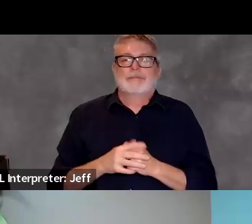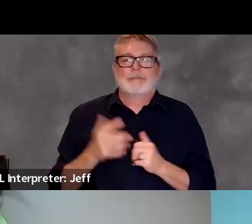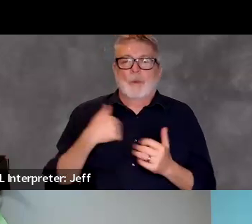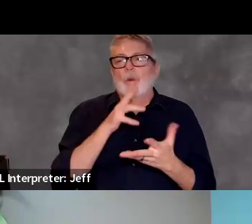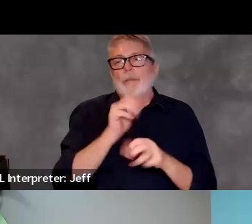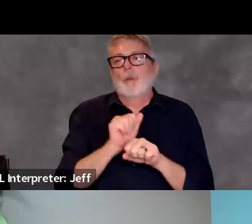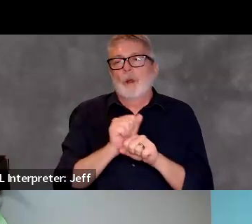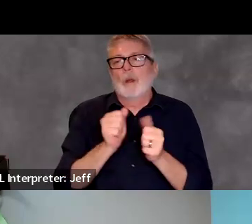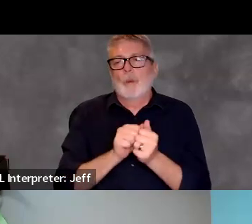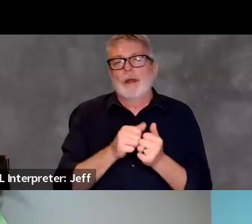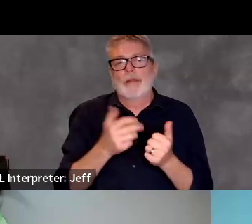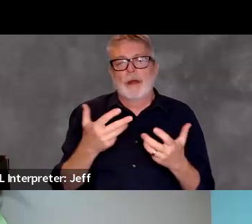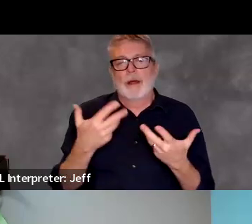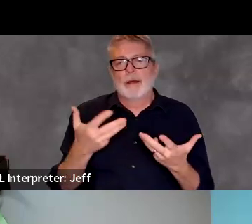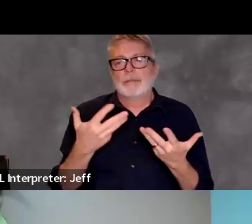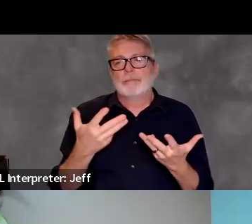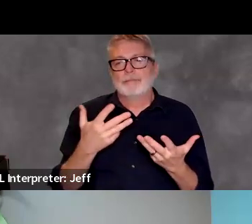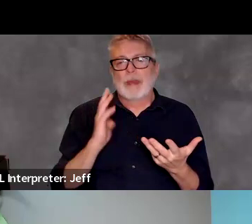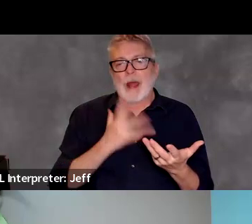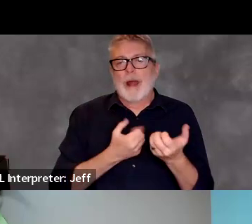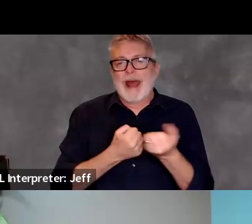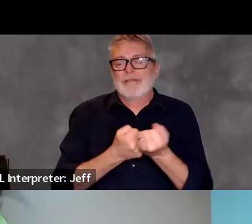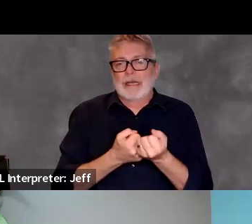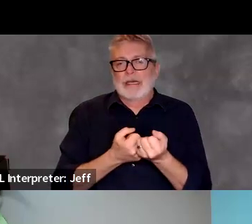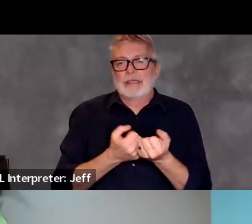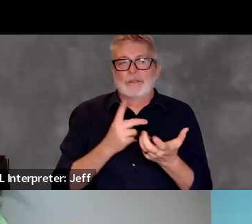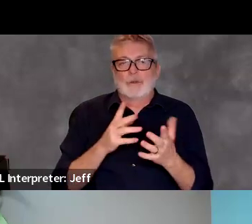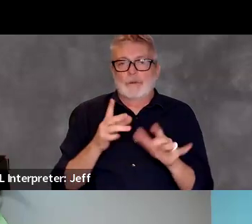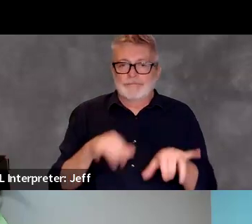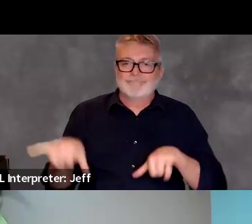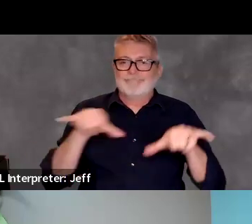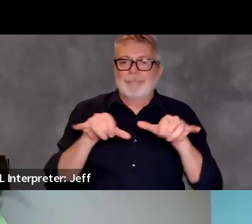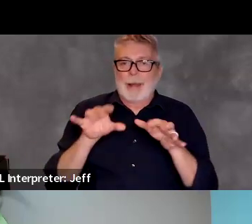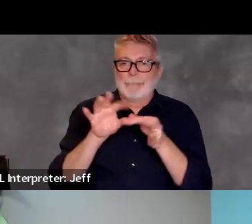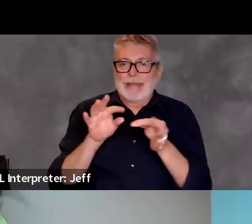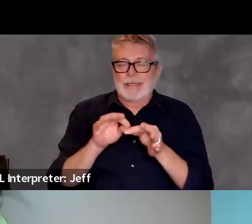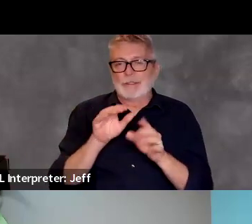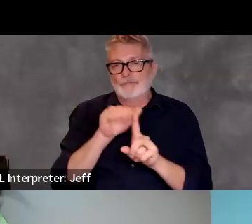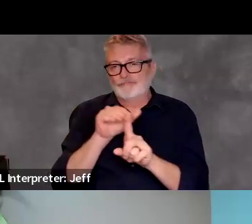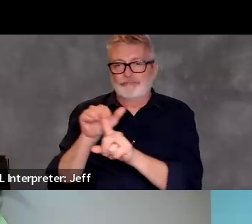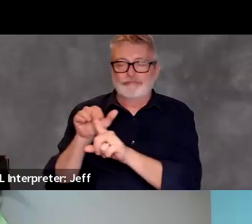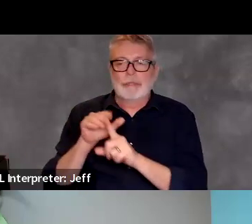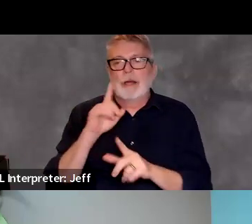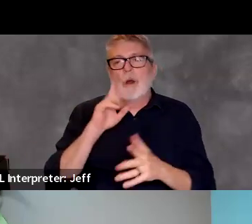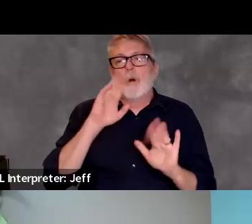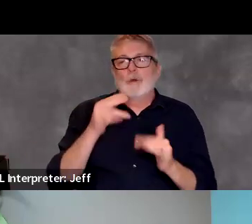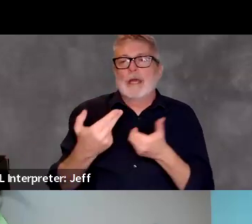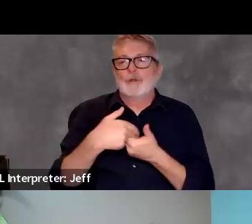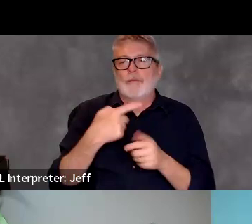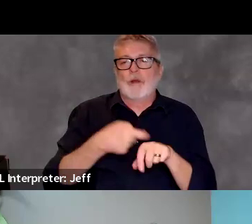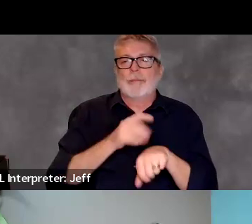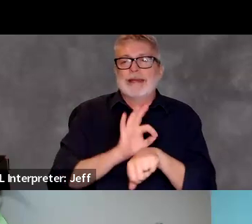with with our advocates on messaging, and hope you can join. It's from 9 to 2, and there will